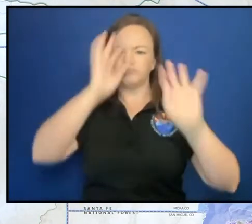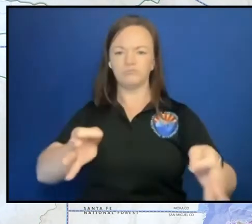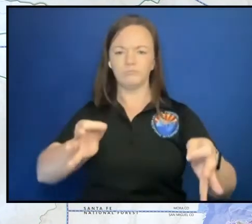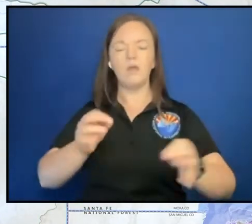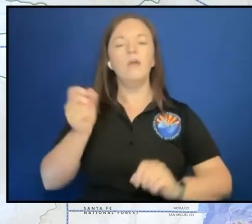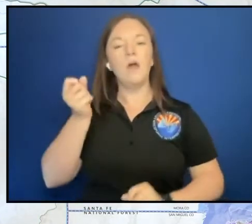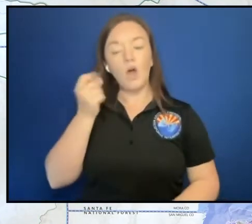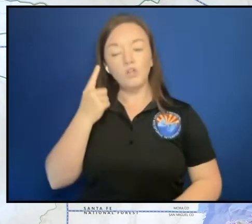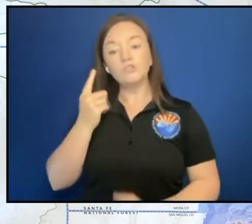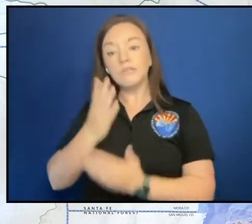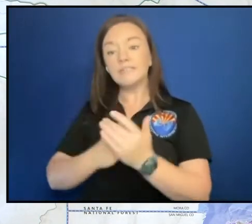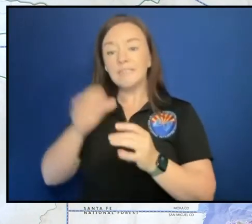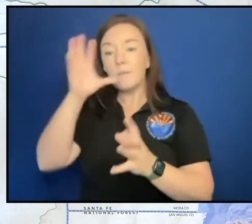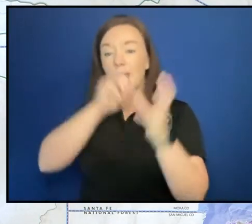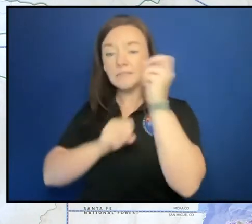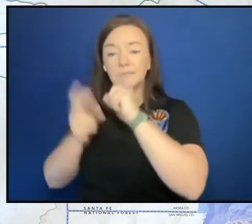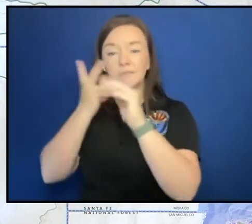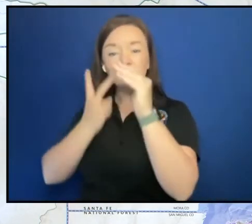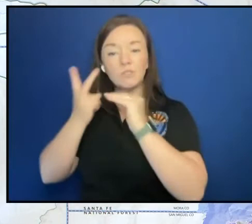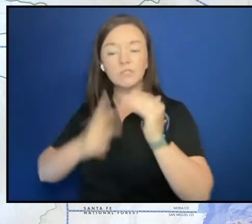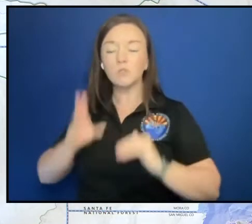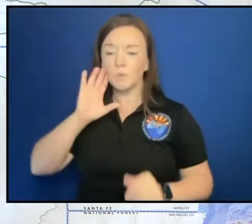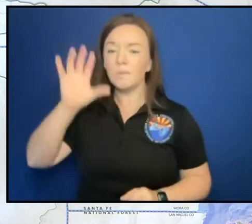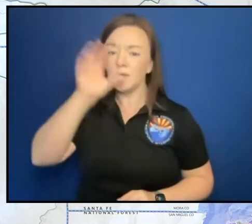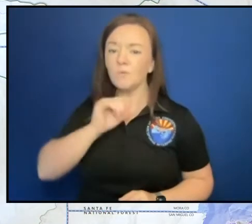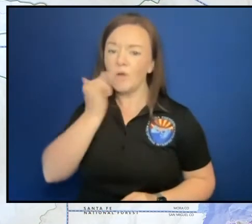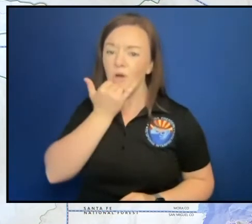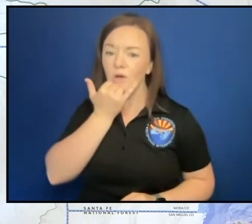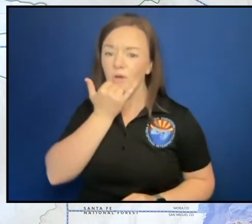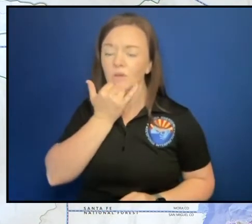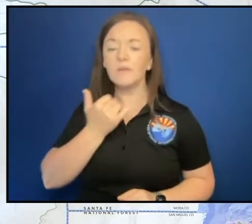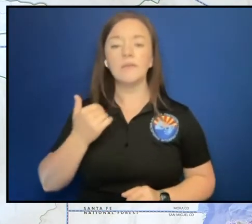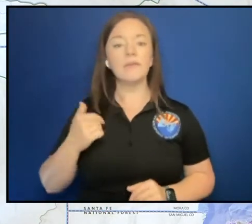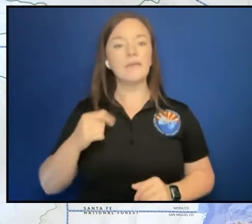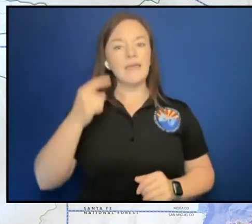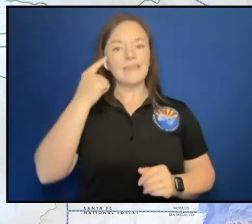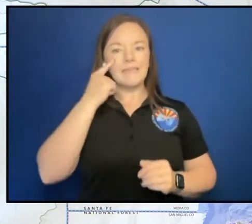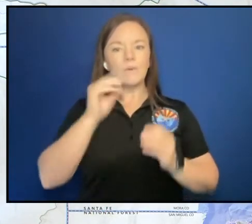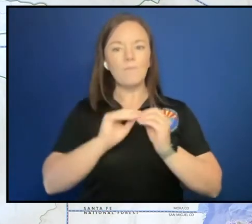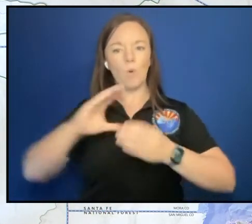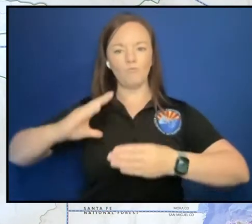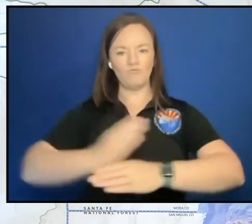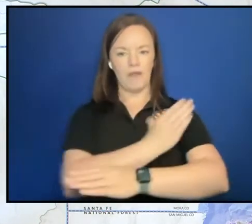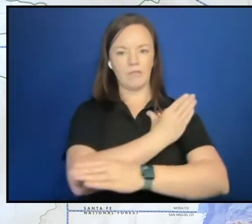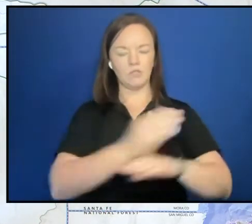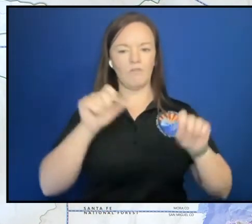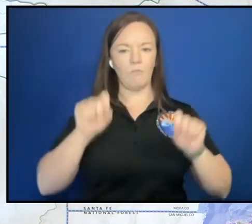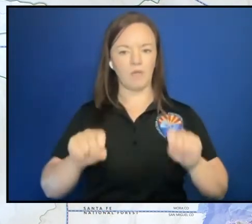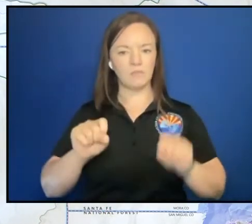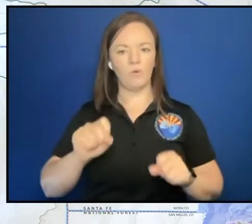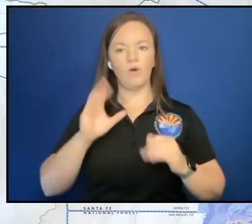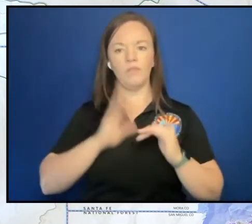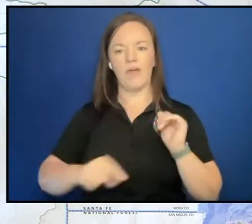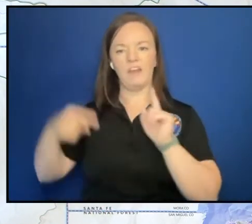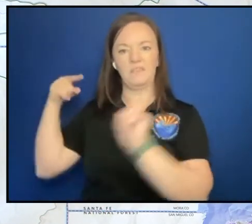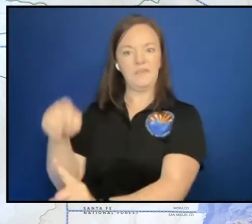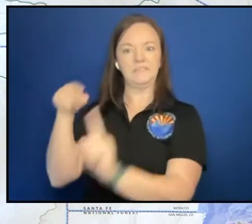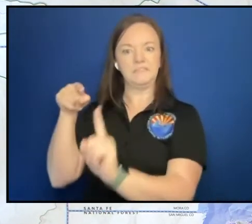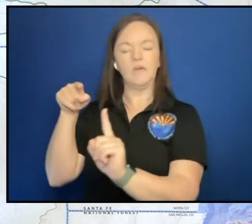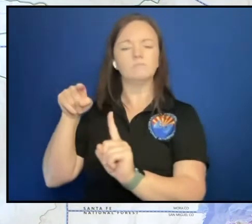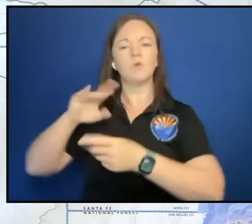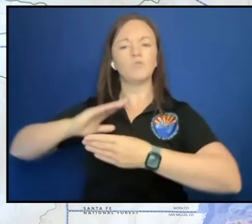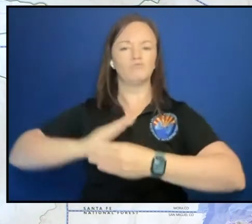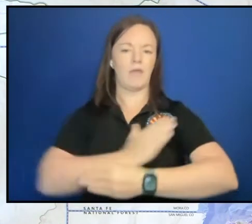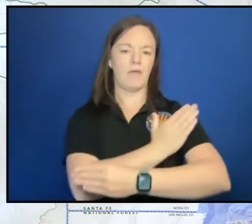which way they're going to be wrong. Think about it more in ranges of possibilities versus a point. And then know that over time, as we start to